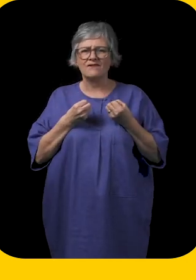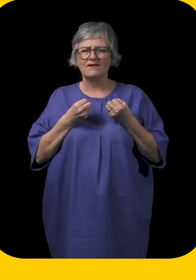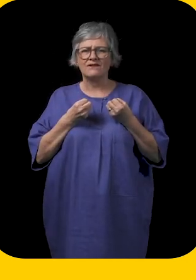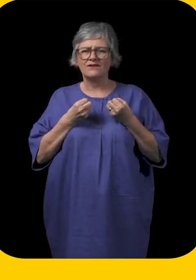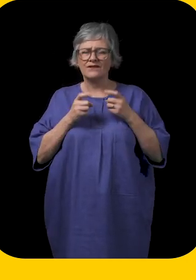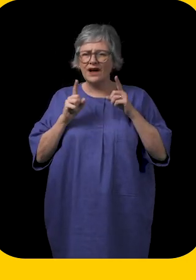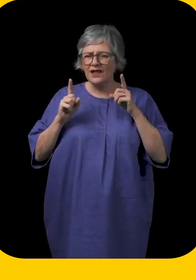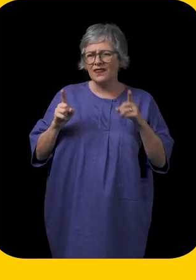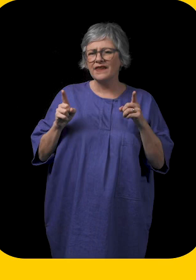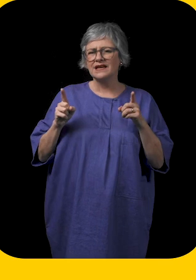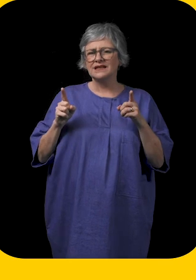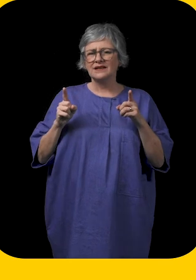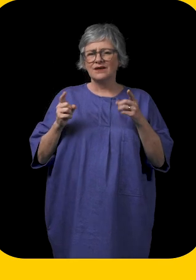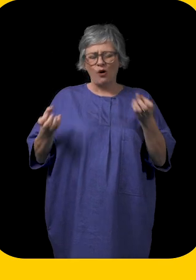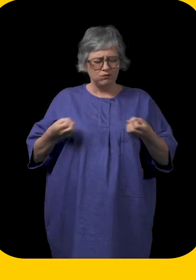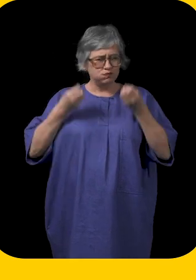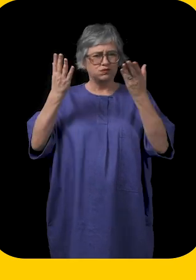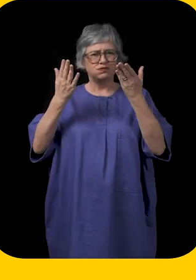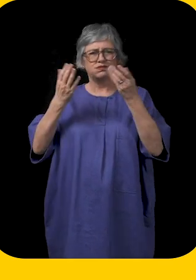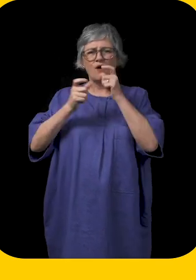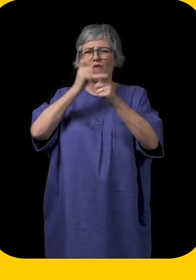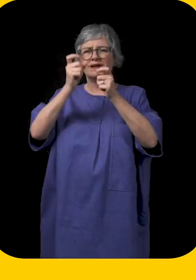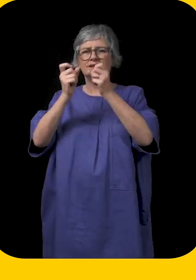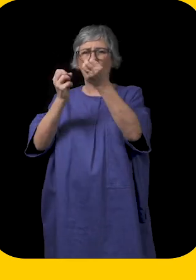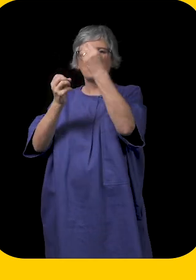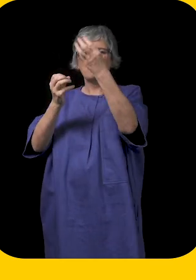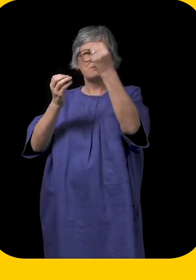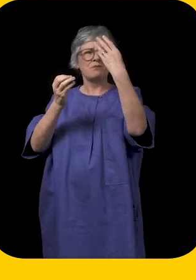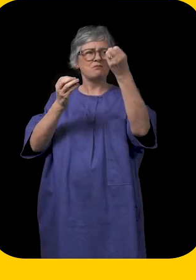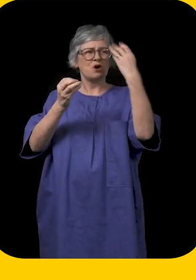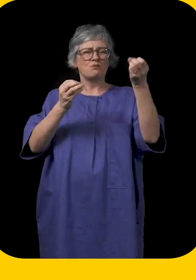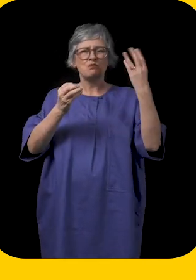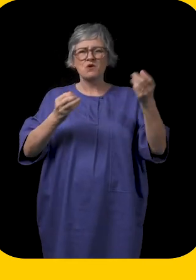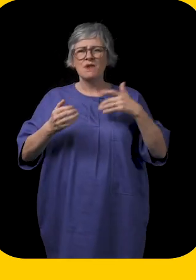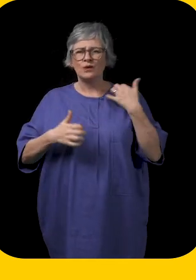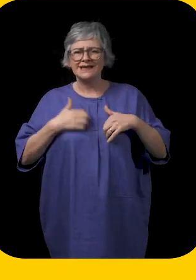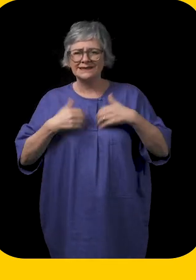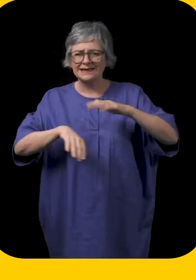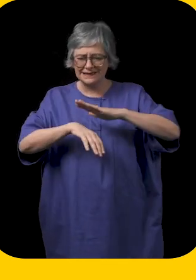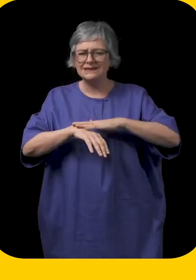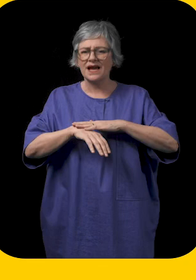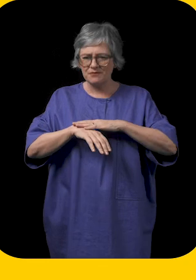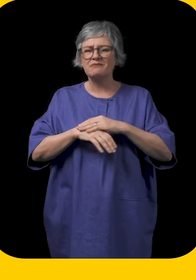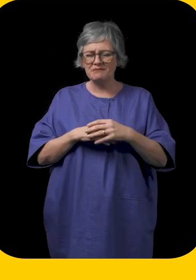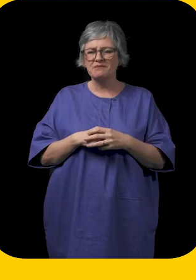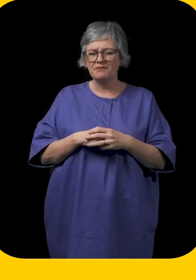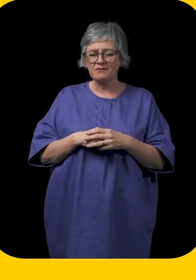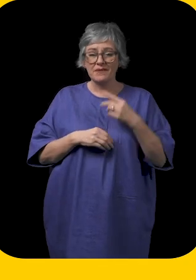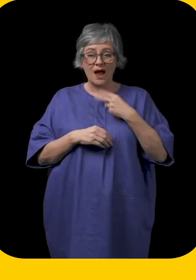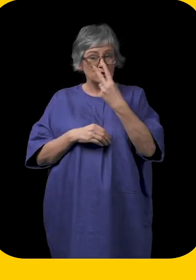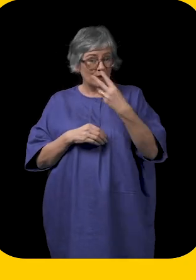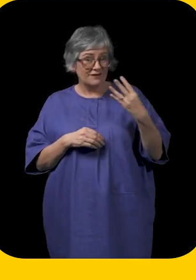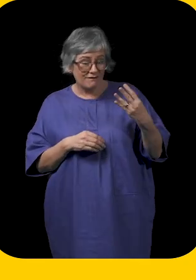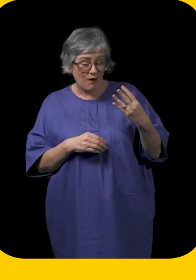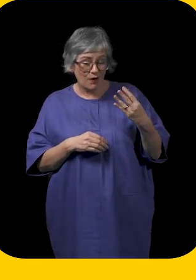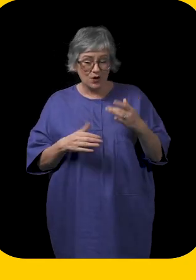to suddenly, you know, have this, you know, burst of words coming out. It was really quite an